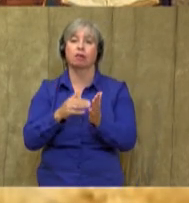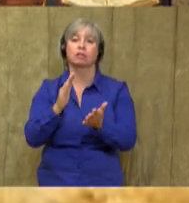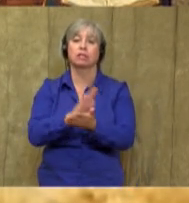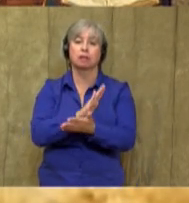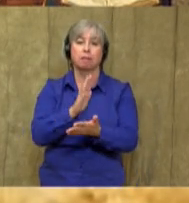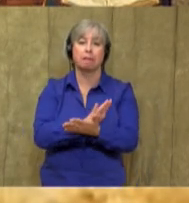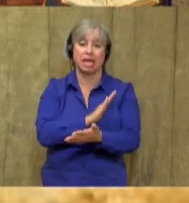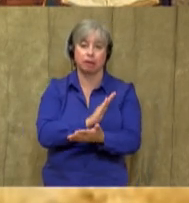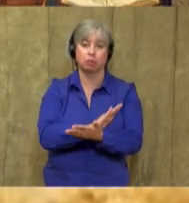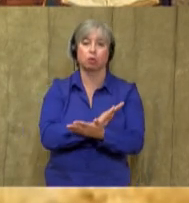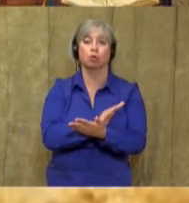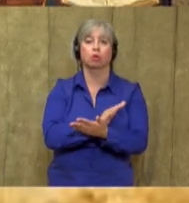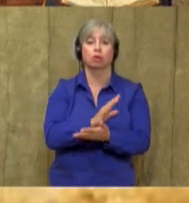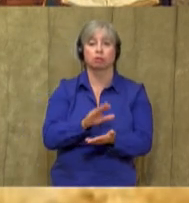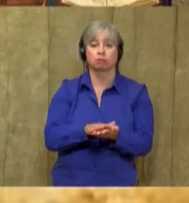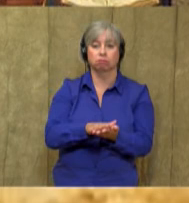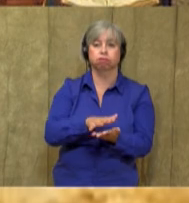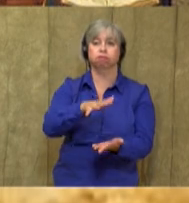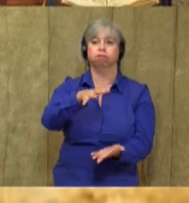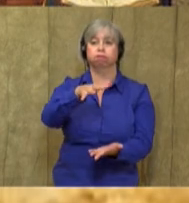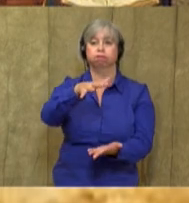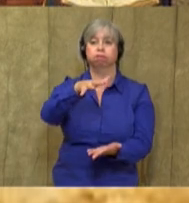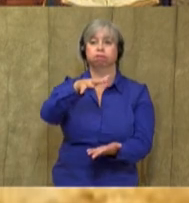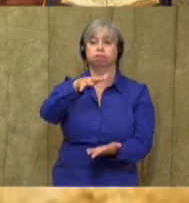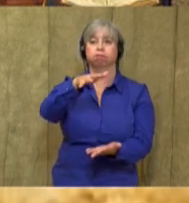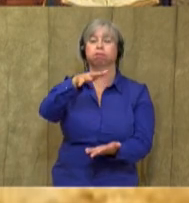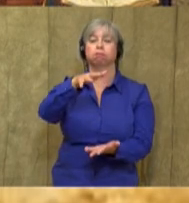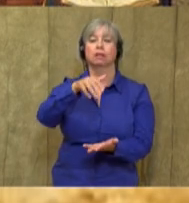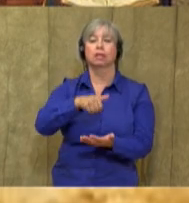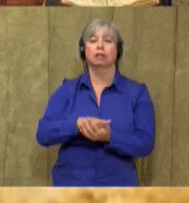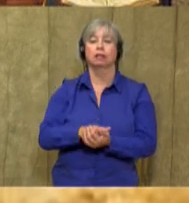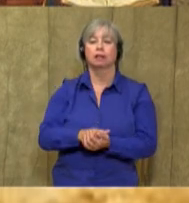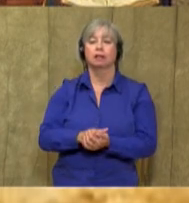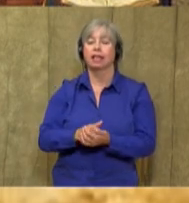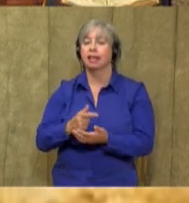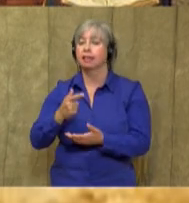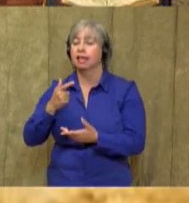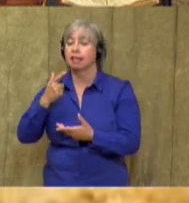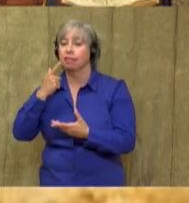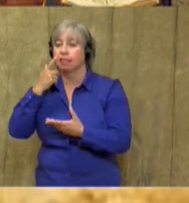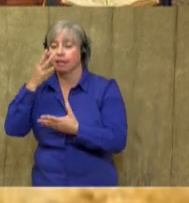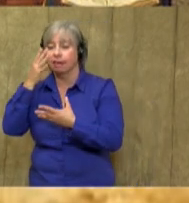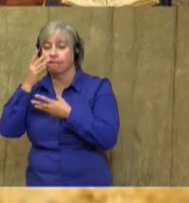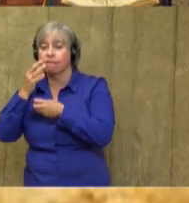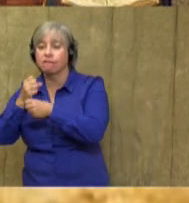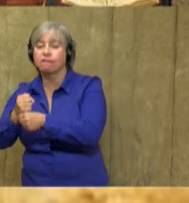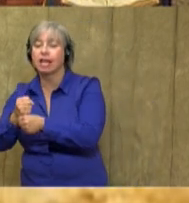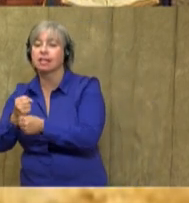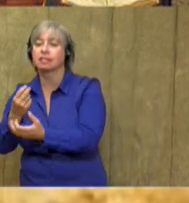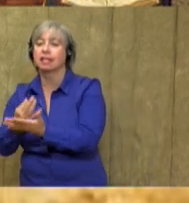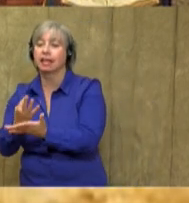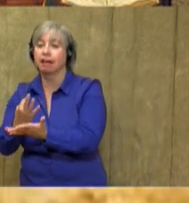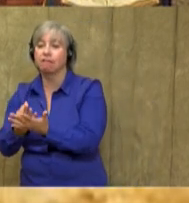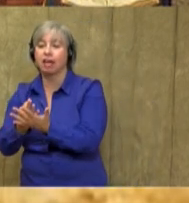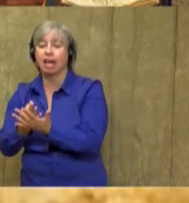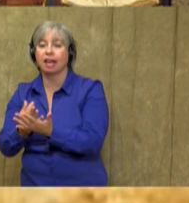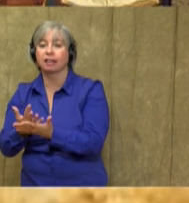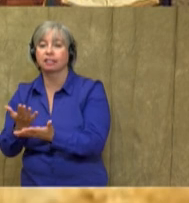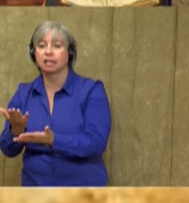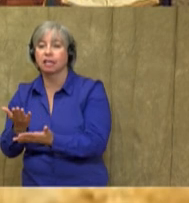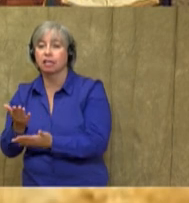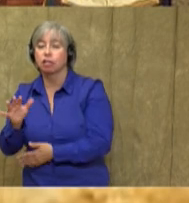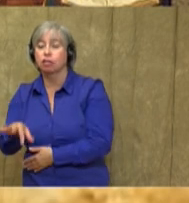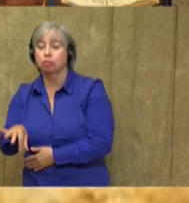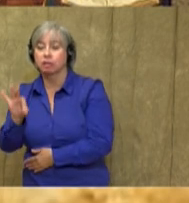this Gutenberg Bible. Now, the interesting fact that you might want to know is that you can still find fragments of